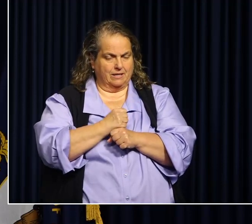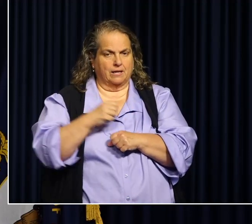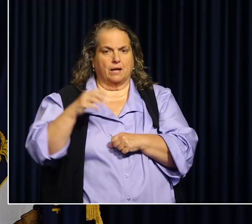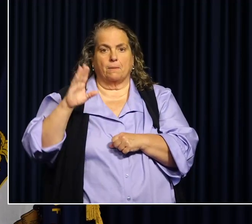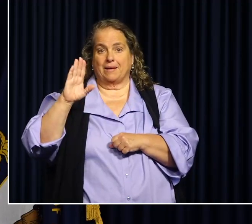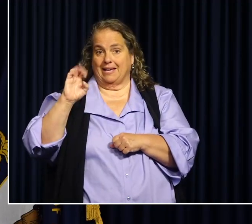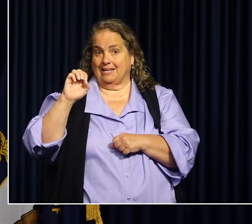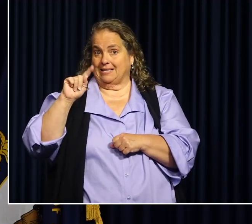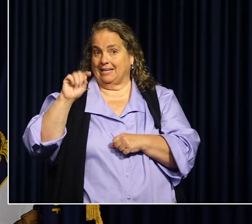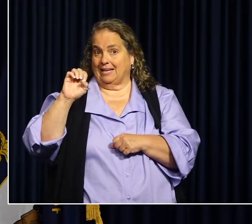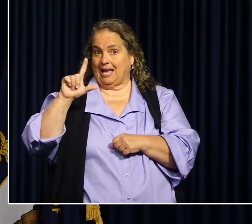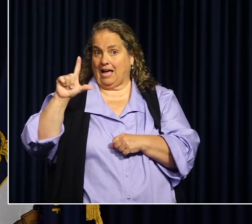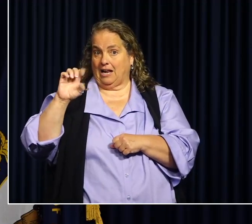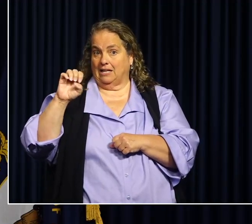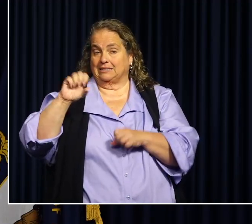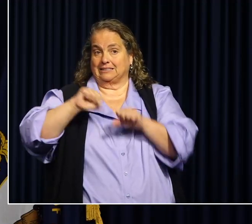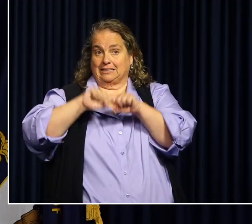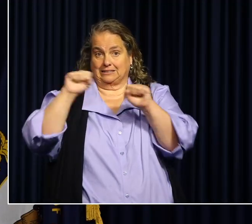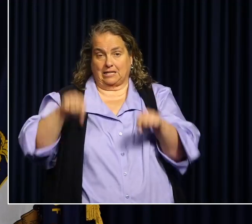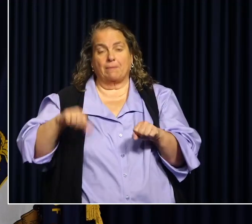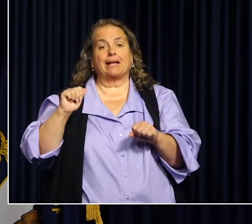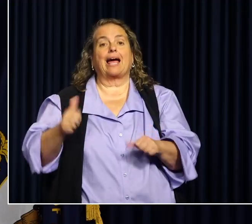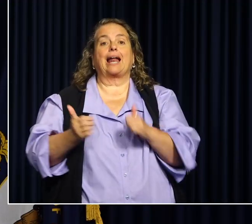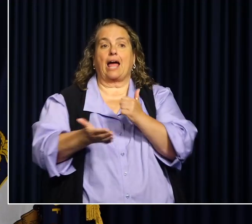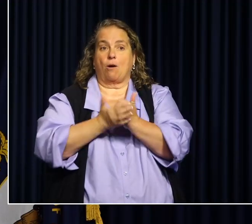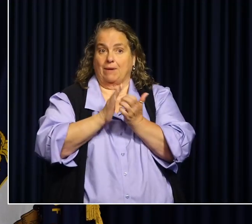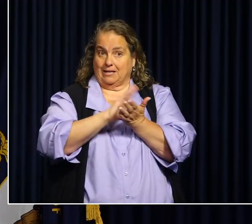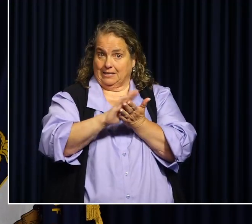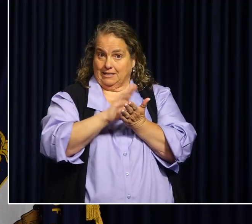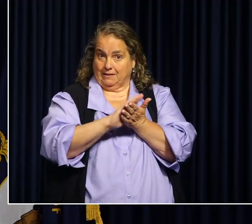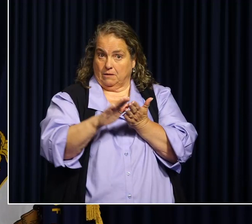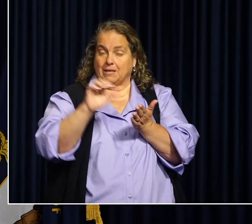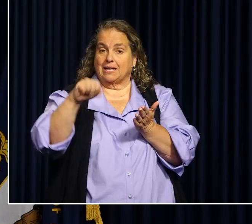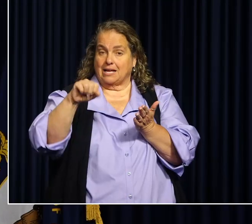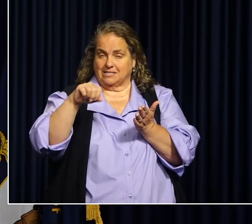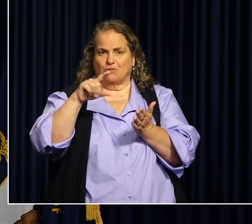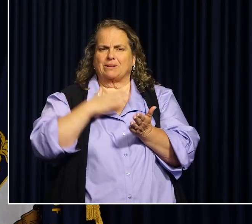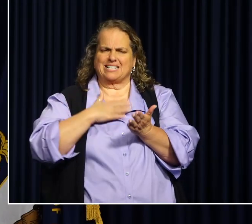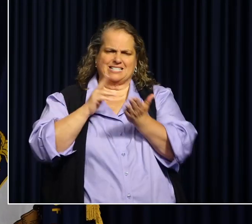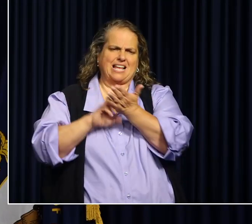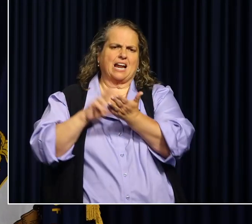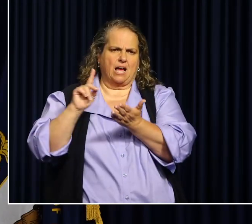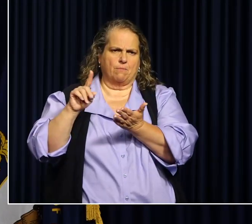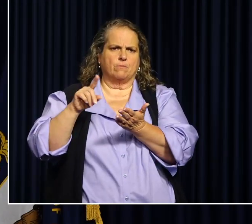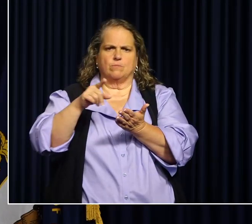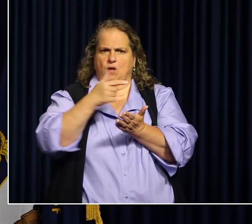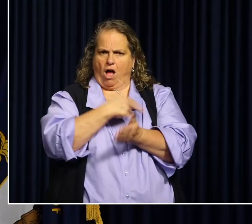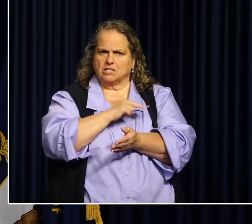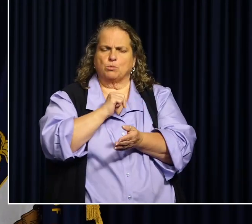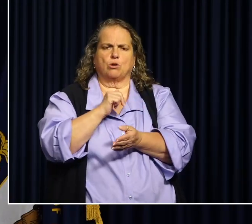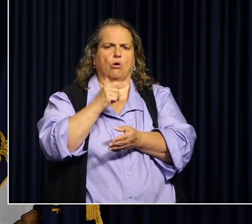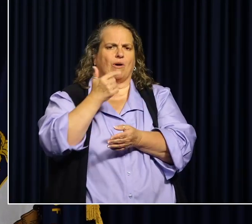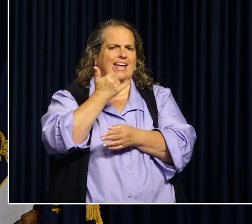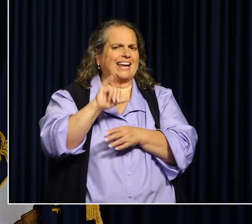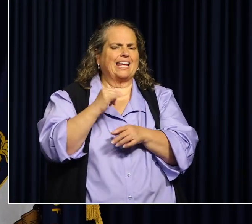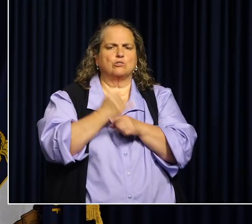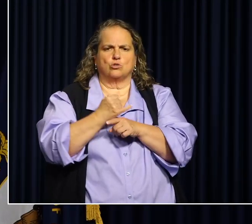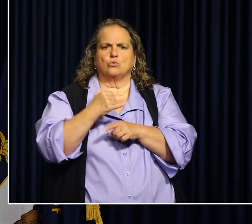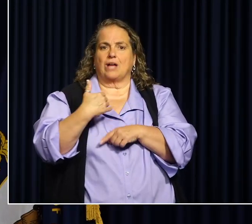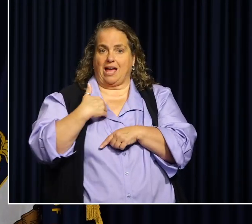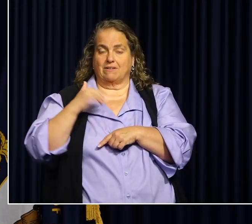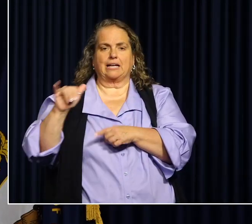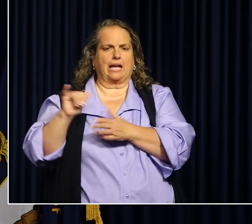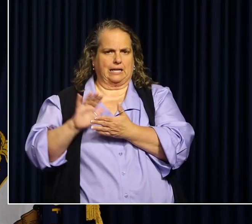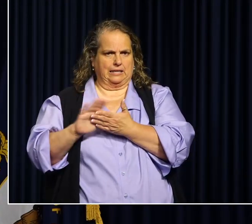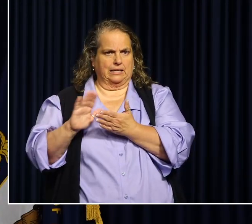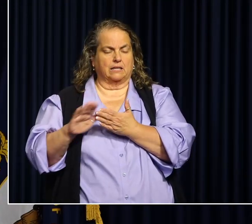which more people need to sign up for, can help clean those, while we have that machine, we still need more that